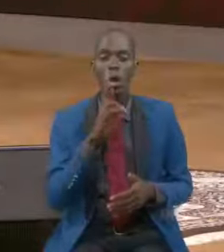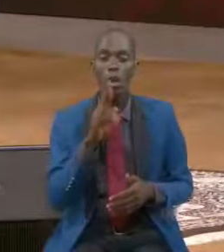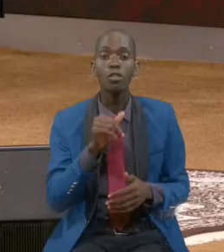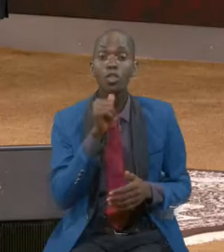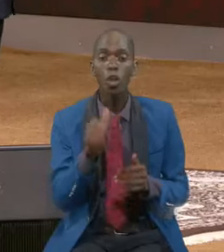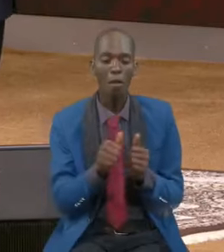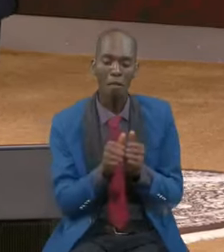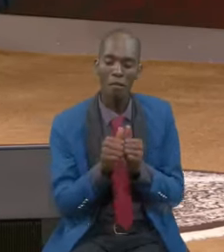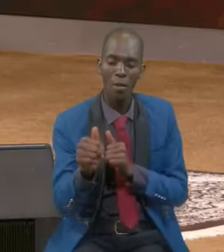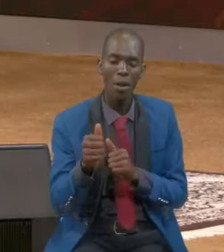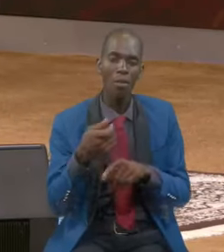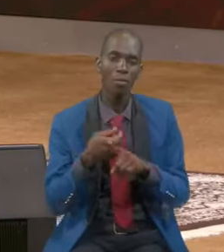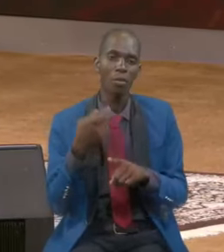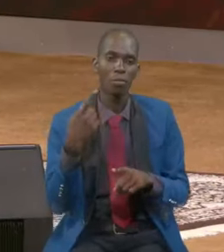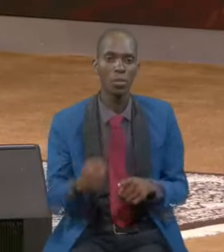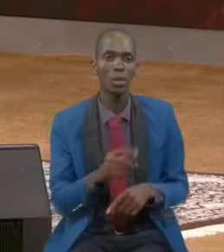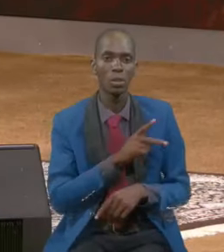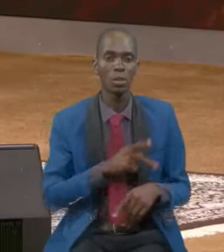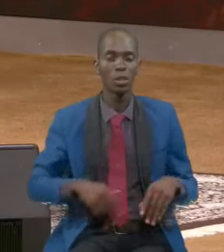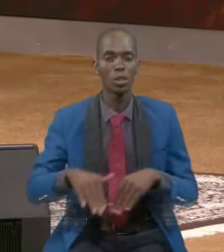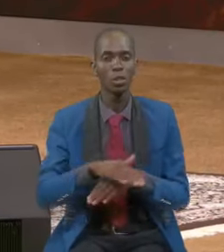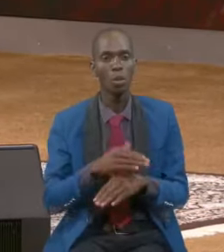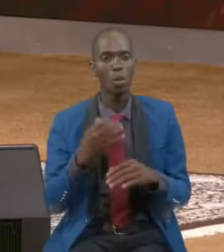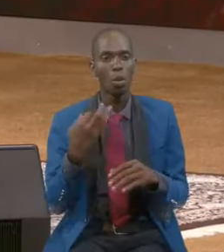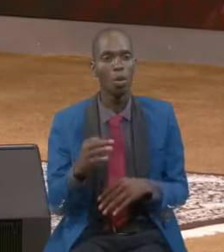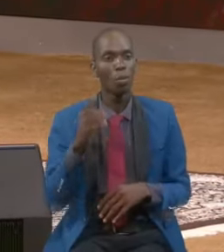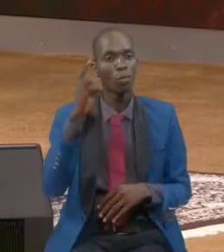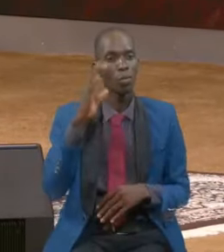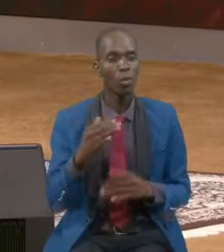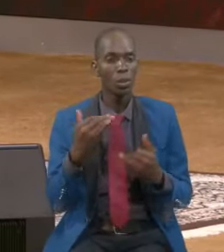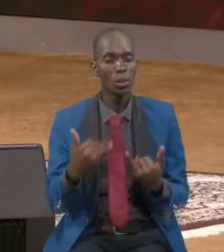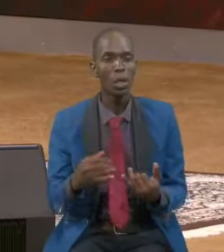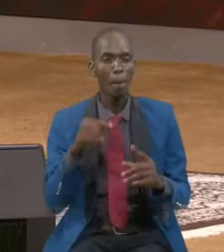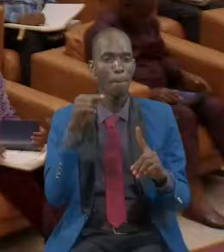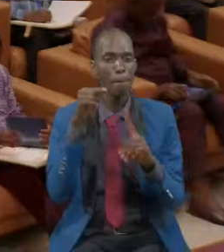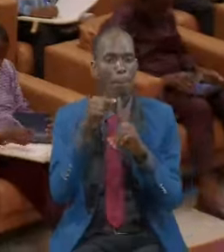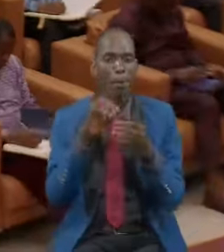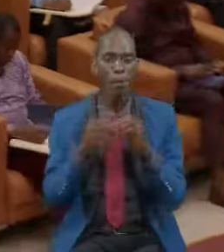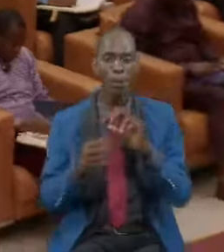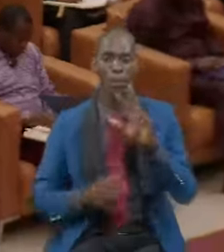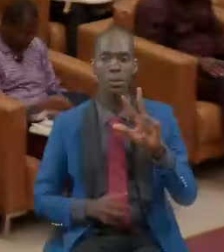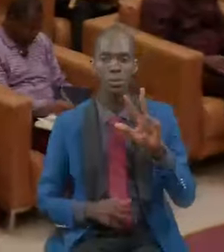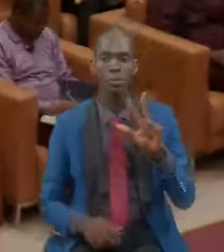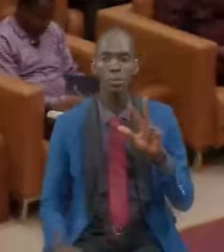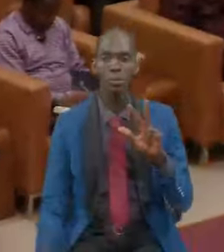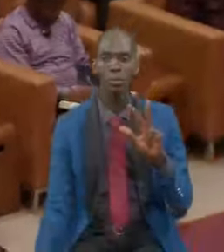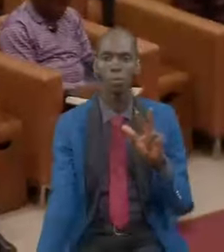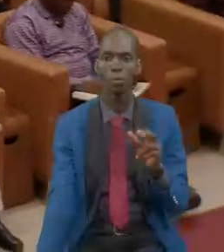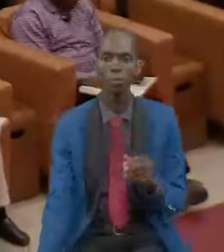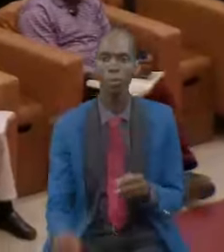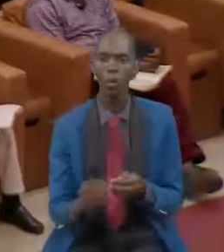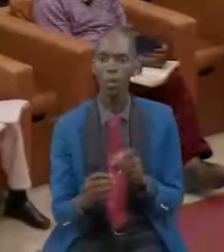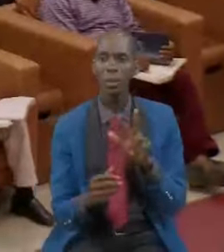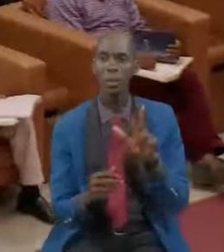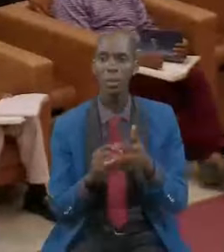the kingdom of God. We're coming to point number three now. Point number three, we're looking